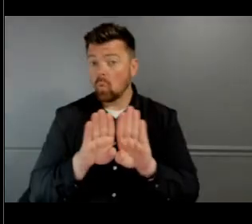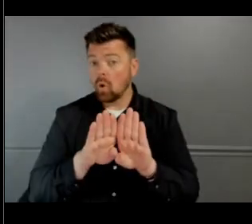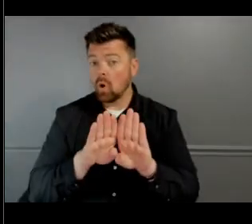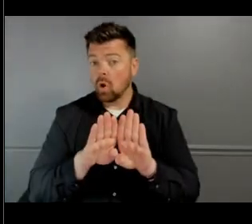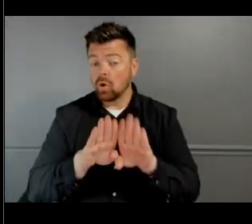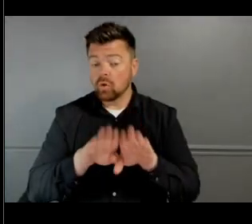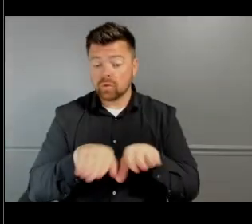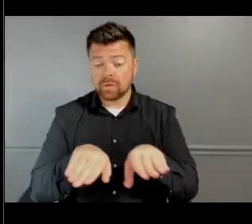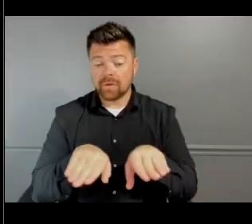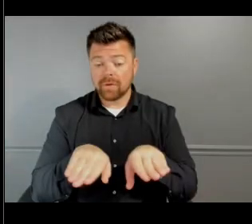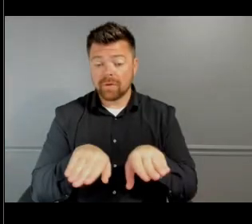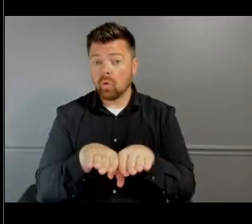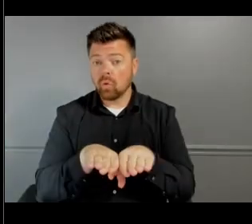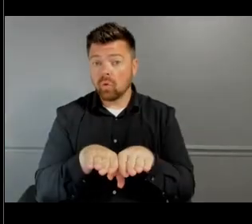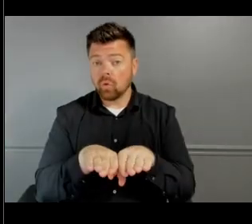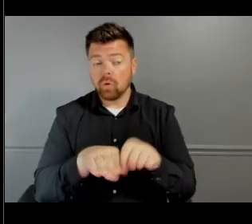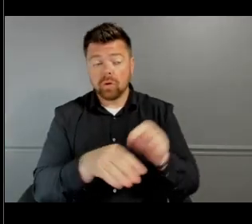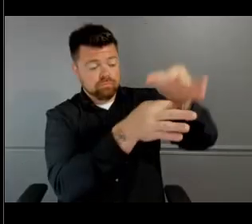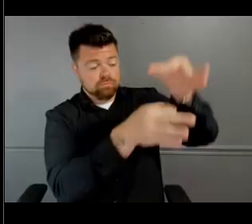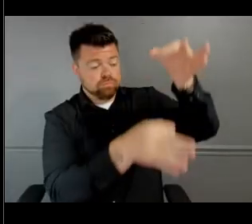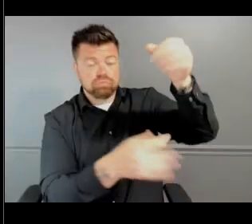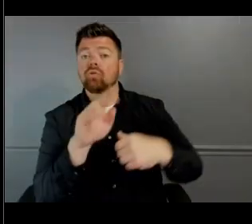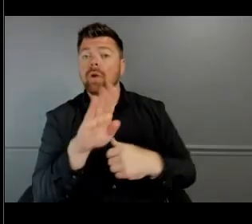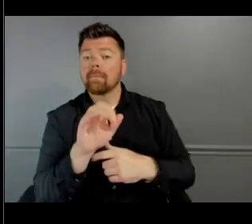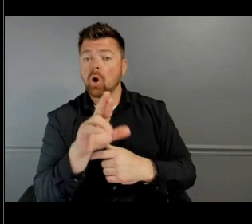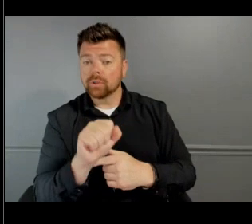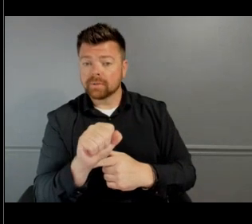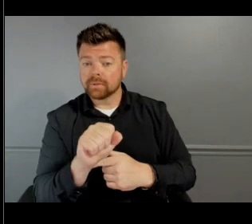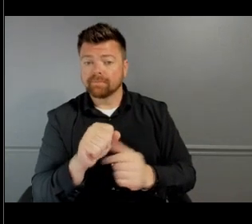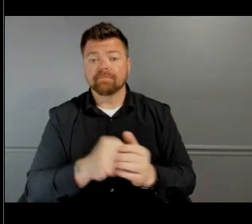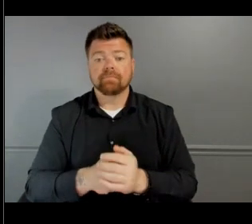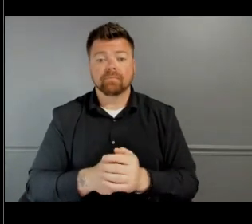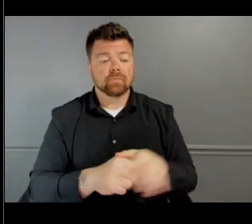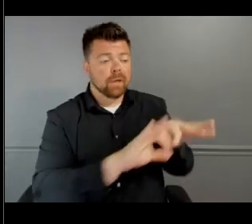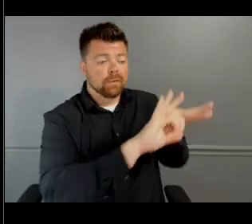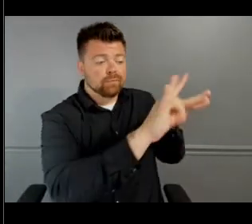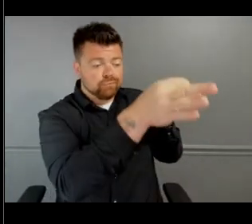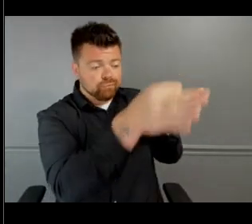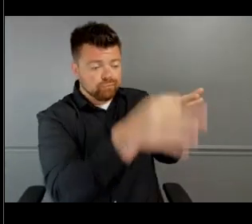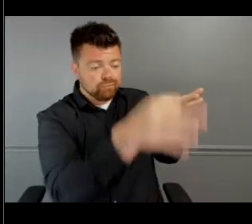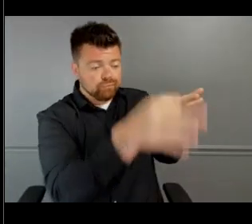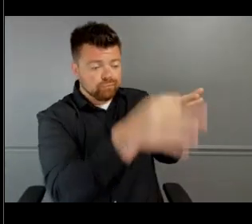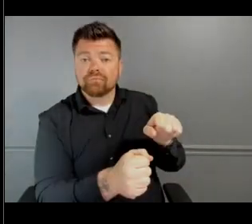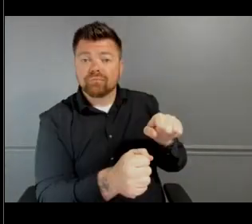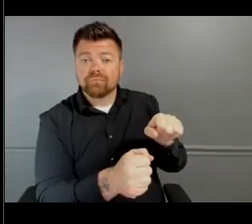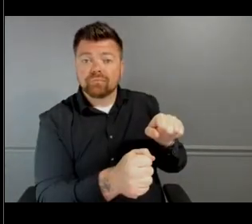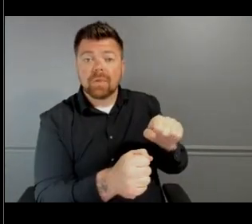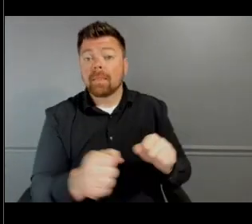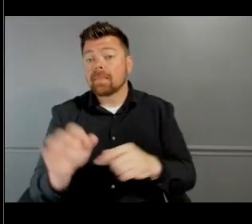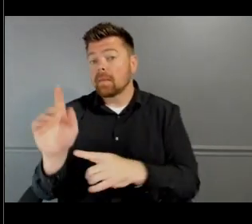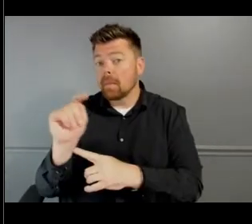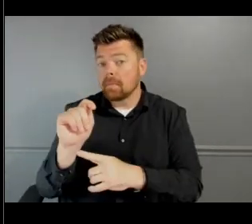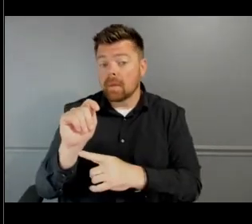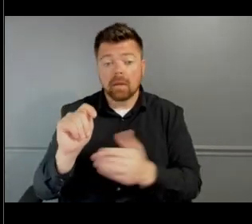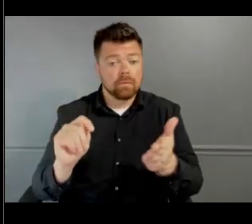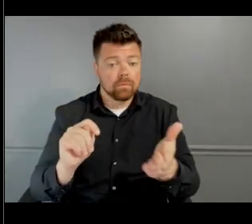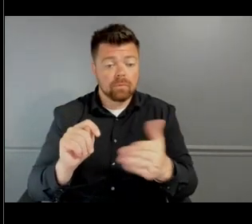Wall-to-floor grab bars. In conventional bathrooms, where the toilet is between